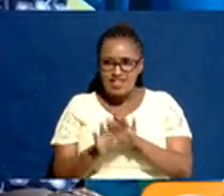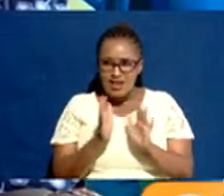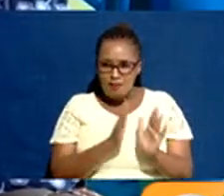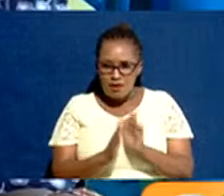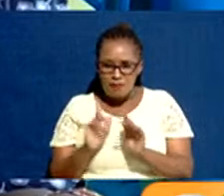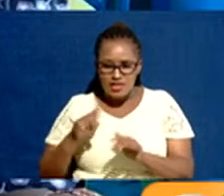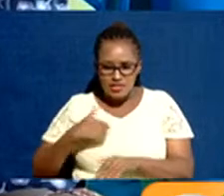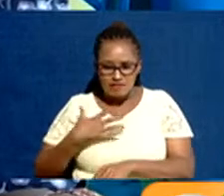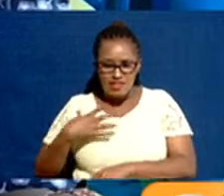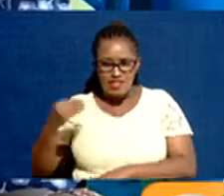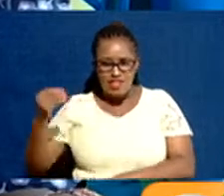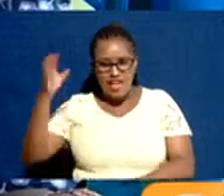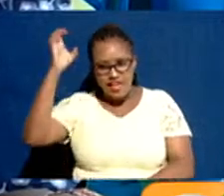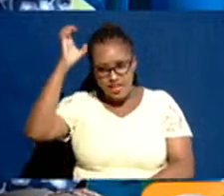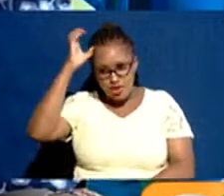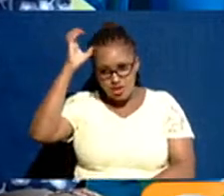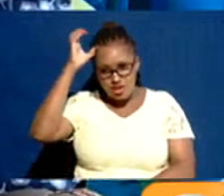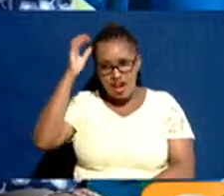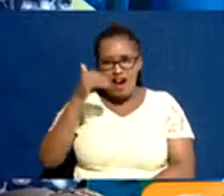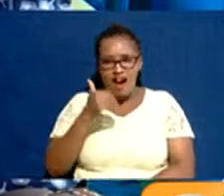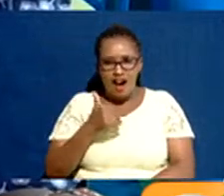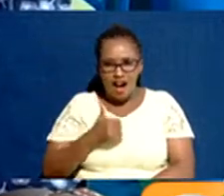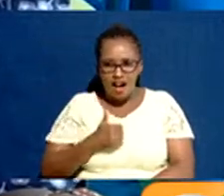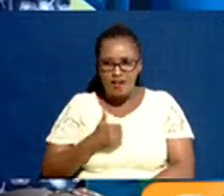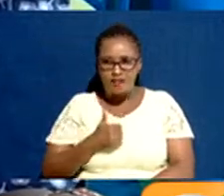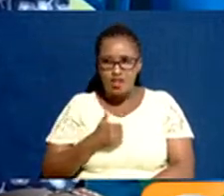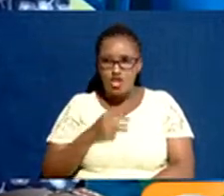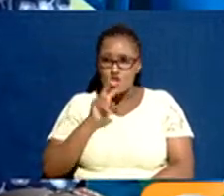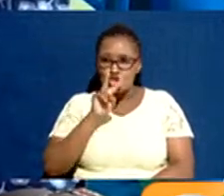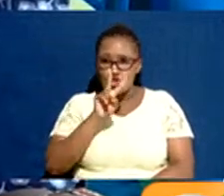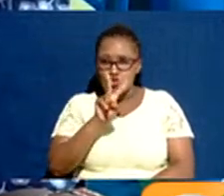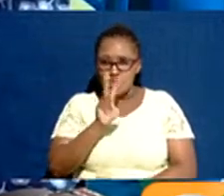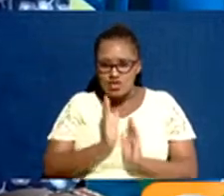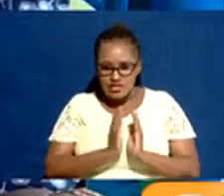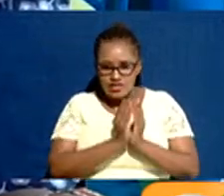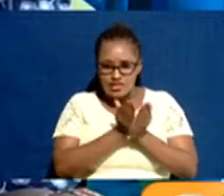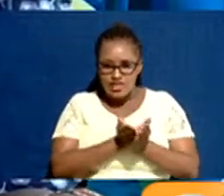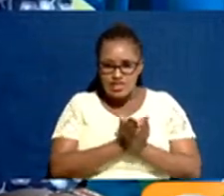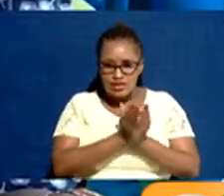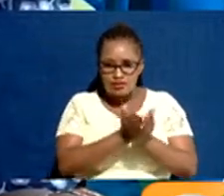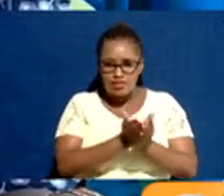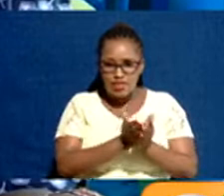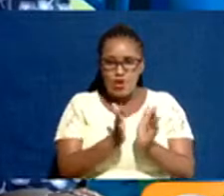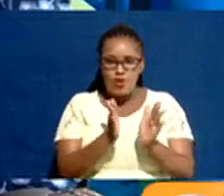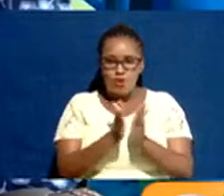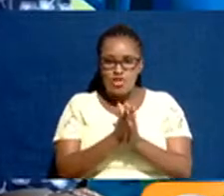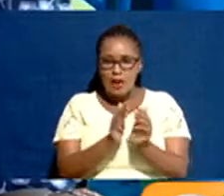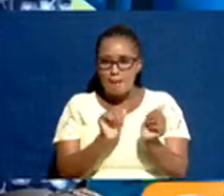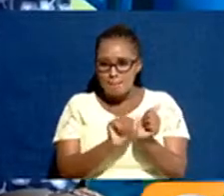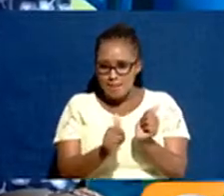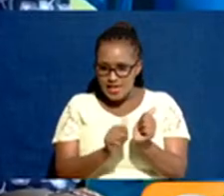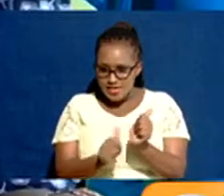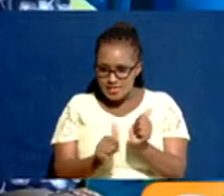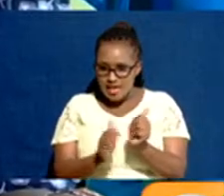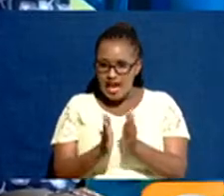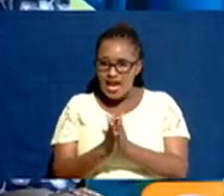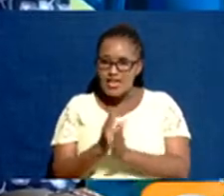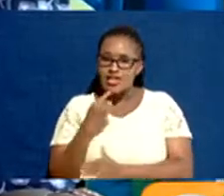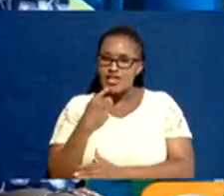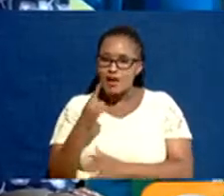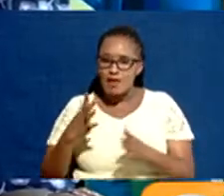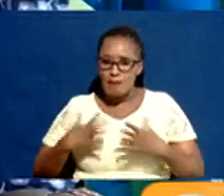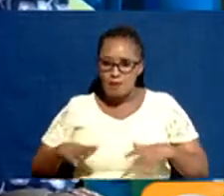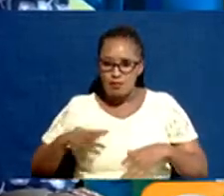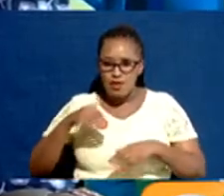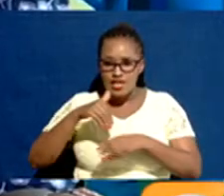Eldoret. There are two ships in the high seas with maize. And I told the people of Eldoret